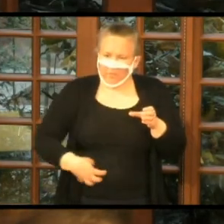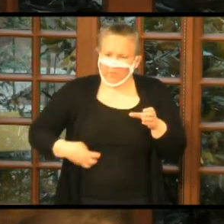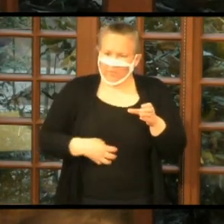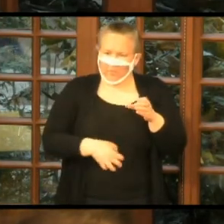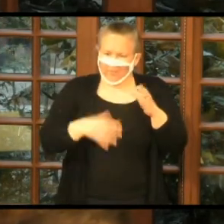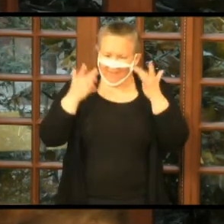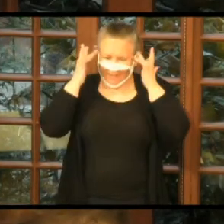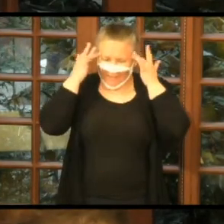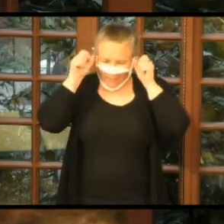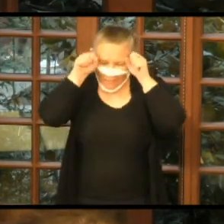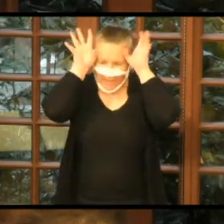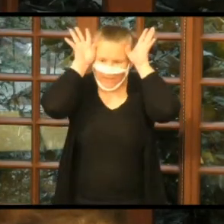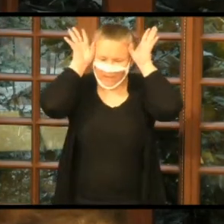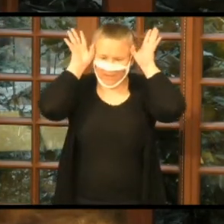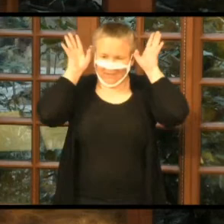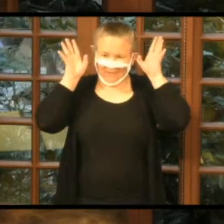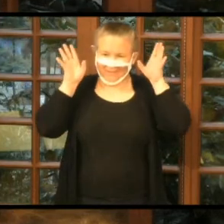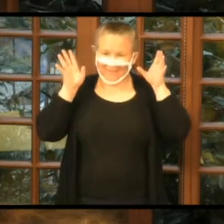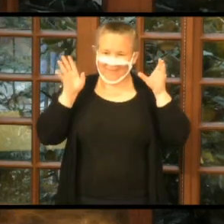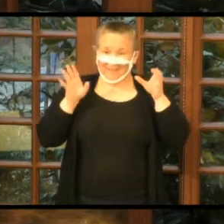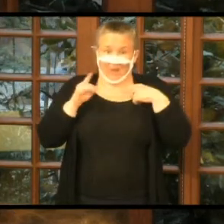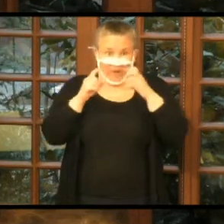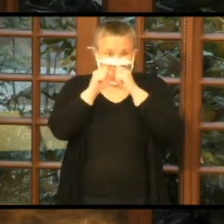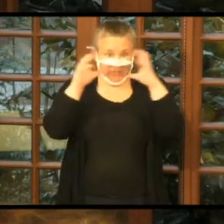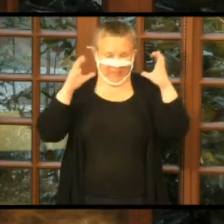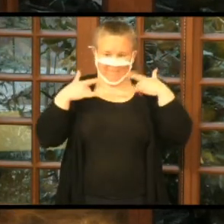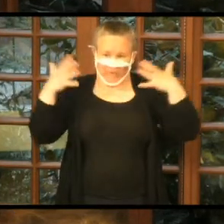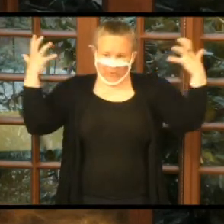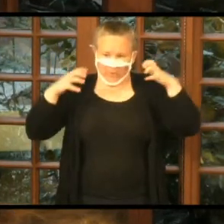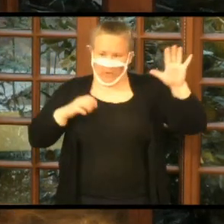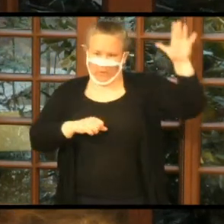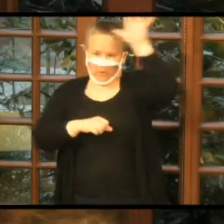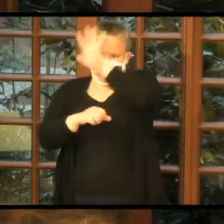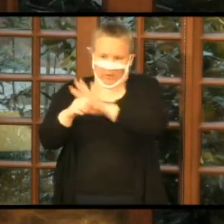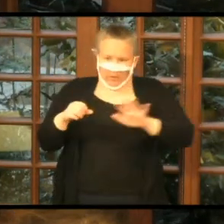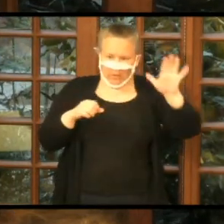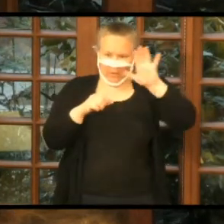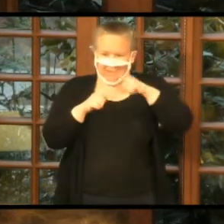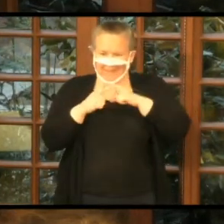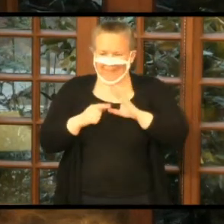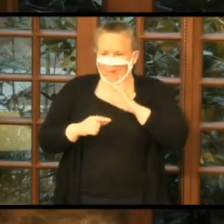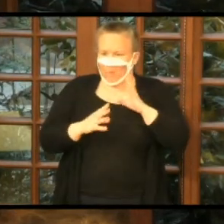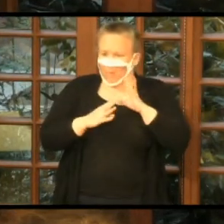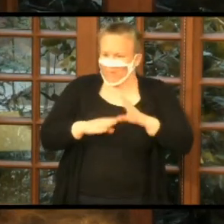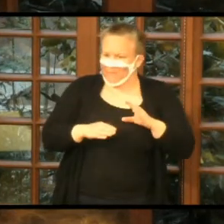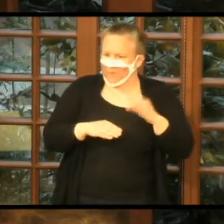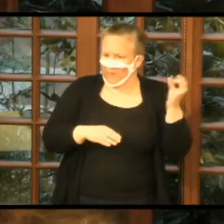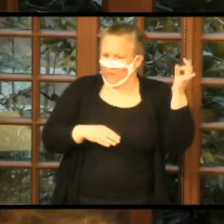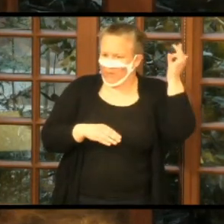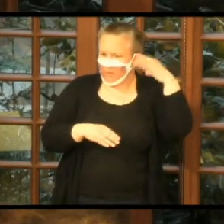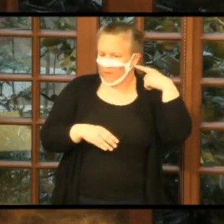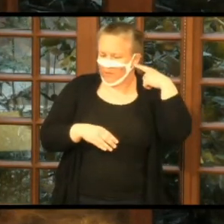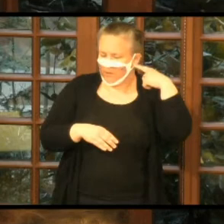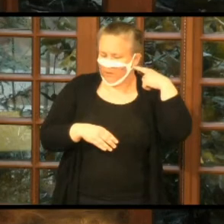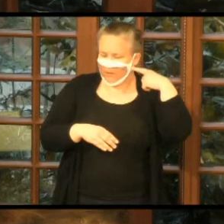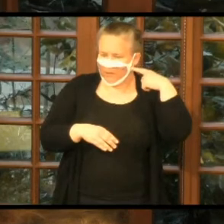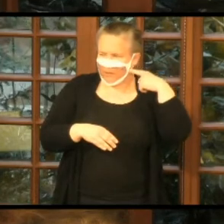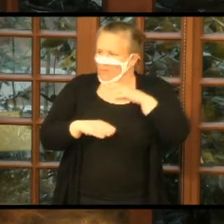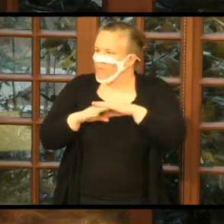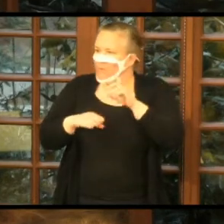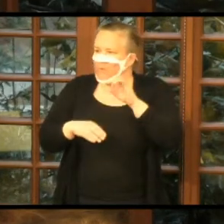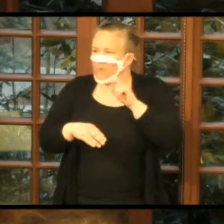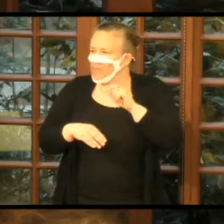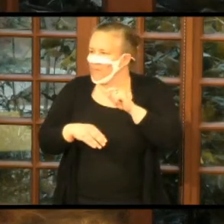panic, a darkening around the edge of her vision. Then a whisper dropped in her ear. Don't do